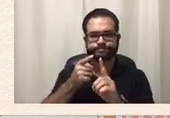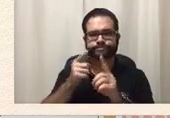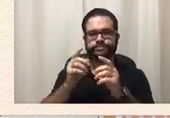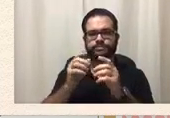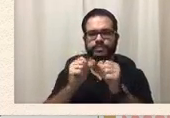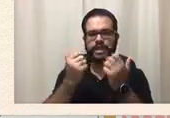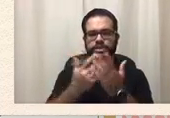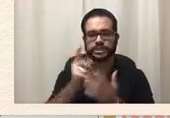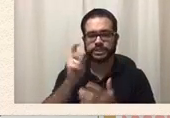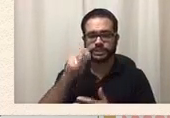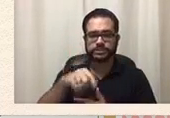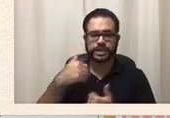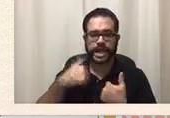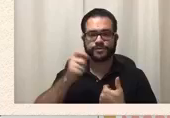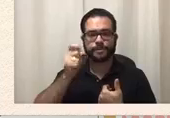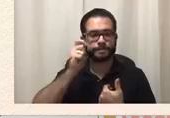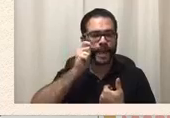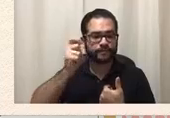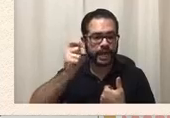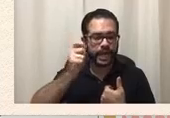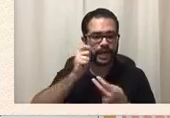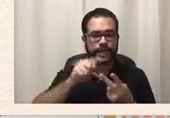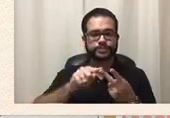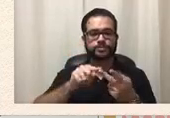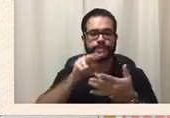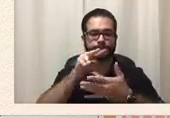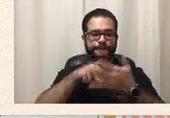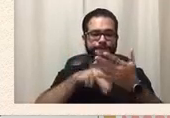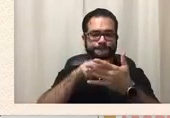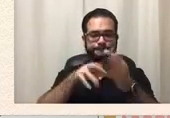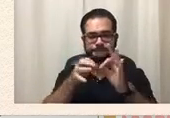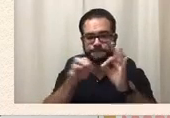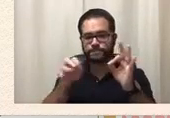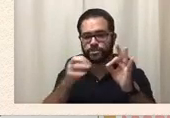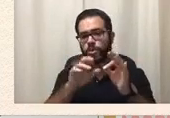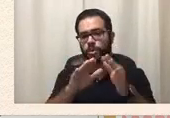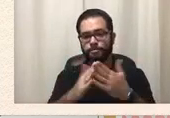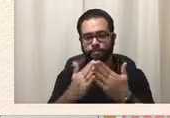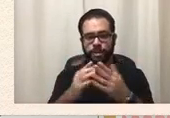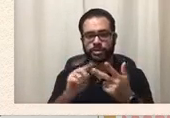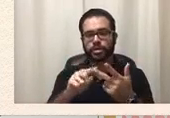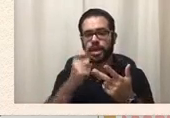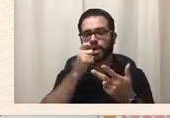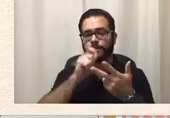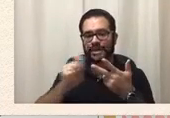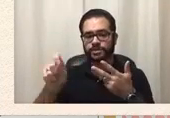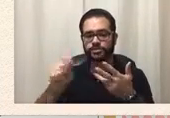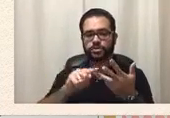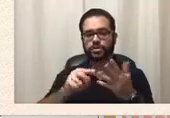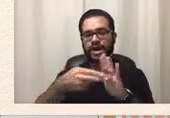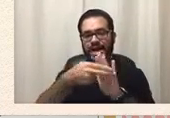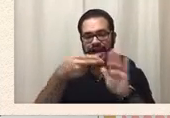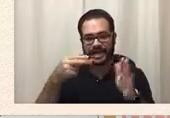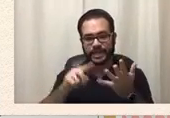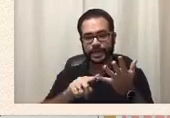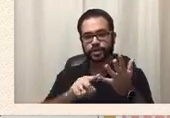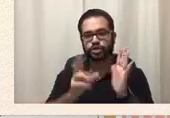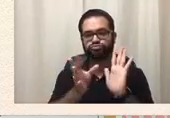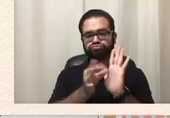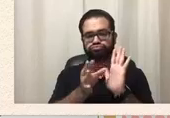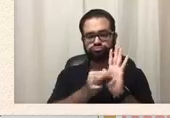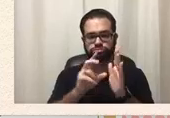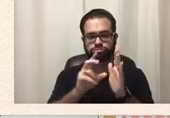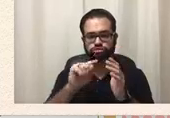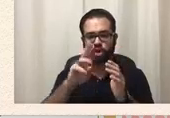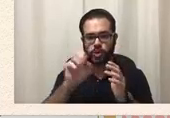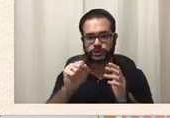reading passages, or even a reading book, a pencil, a highlighter, post-it notes, and put it inside an envelope. You